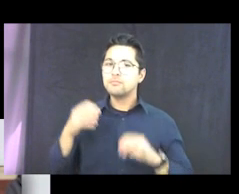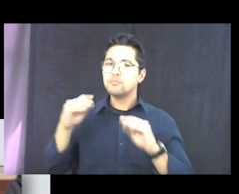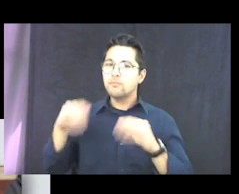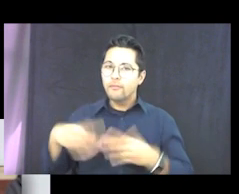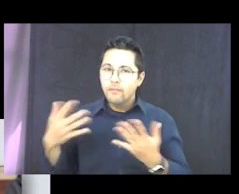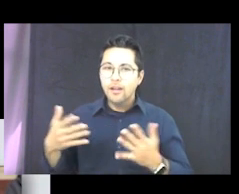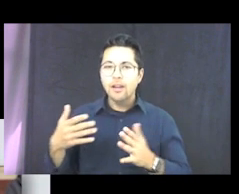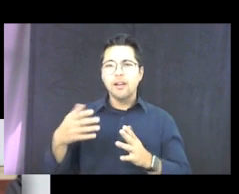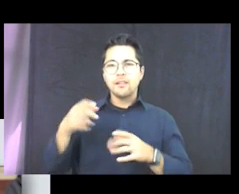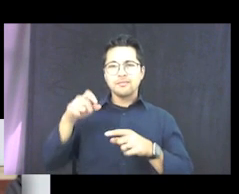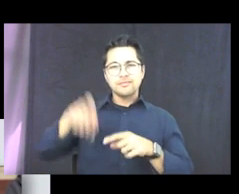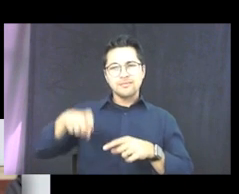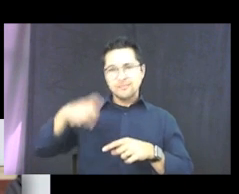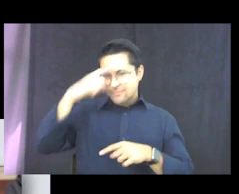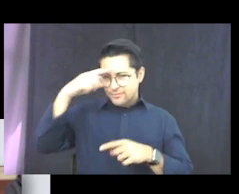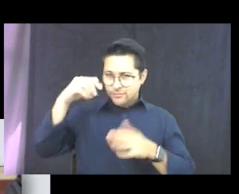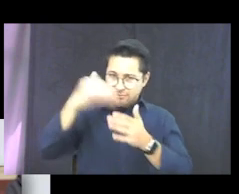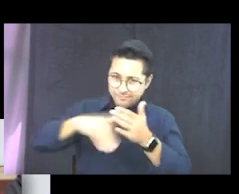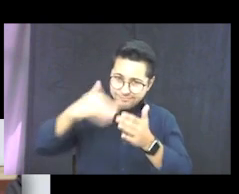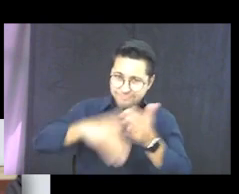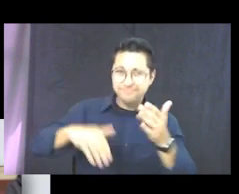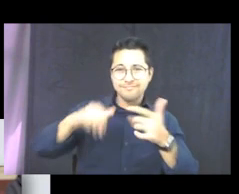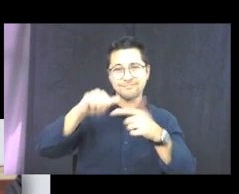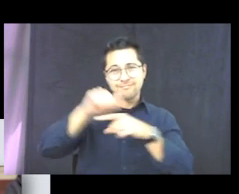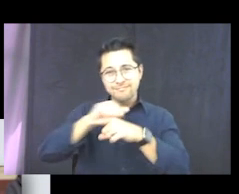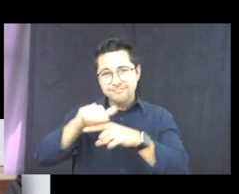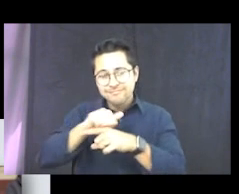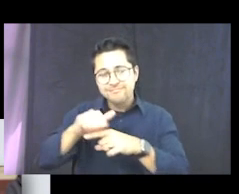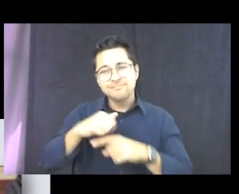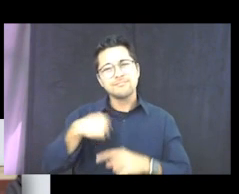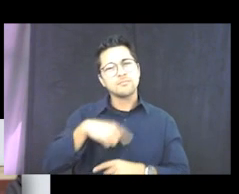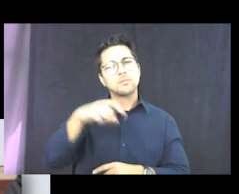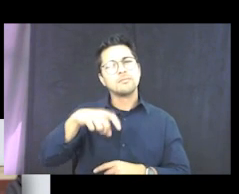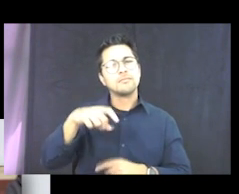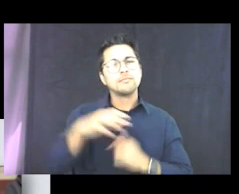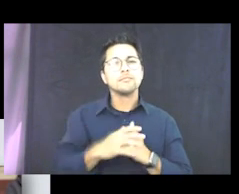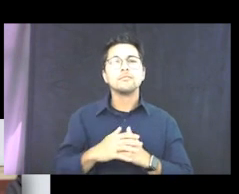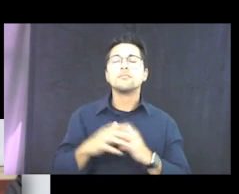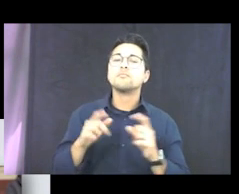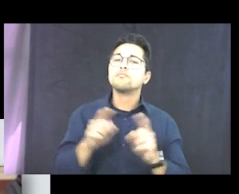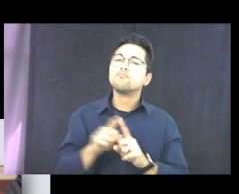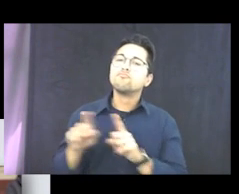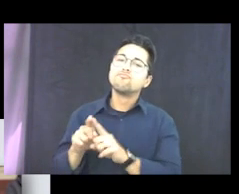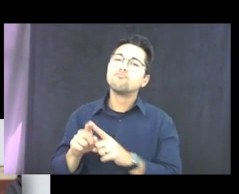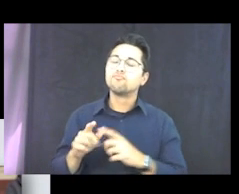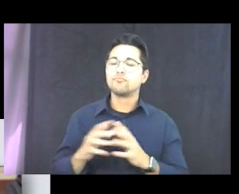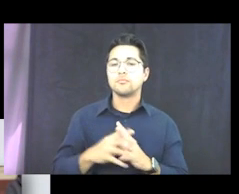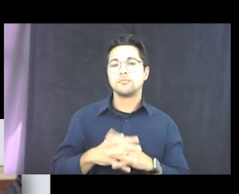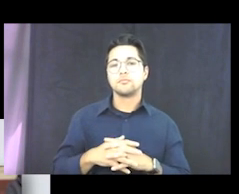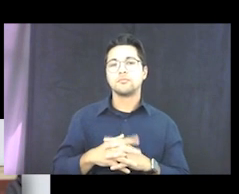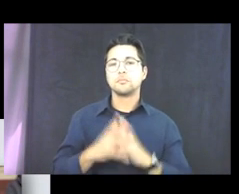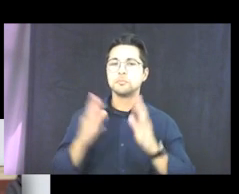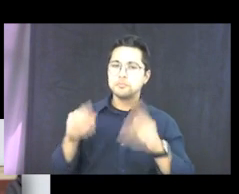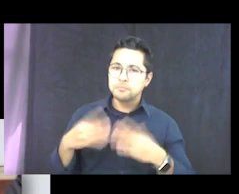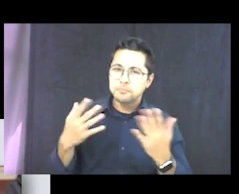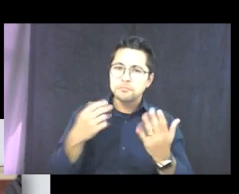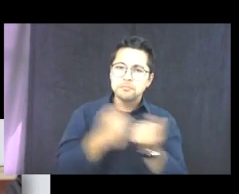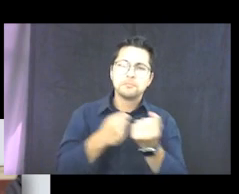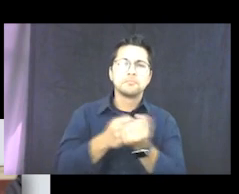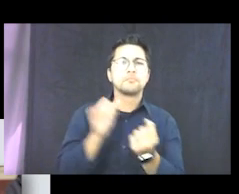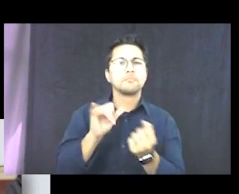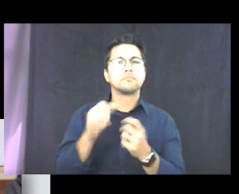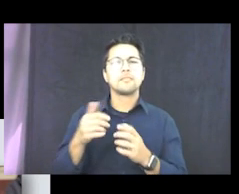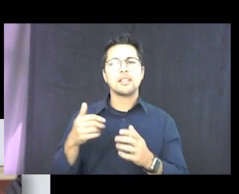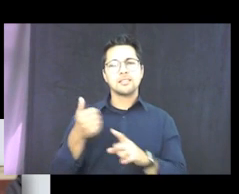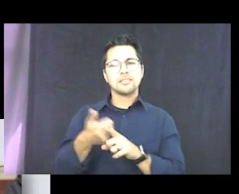needed repetition and practice that we need on a daily basis, and giving support such as